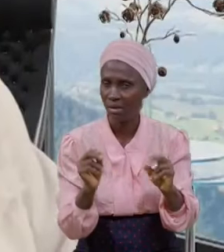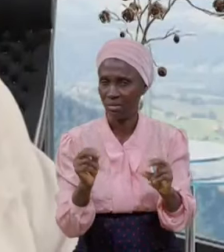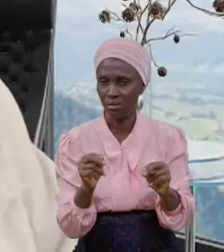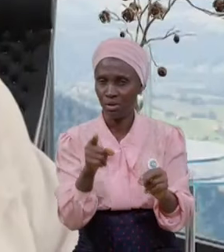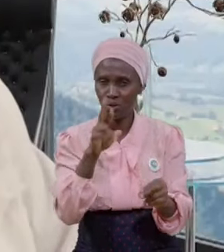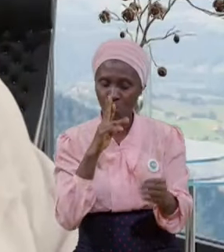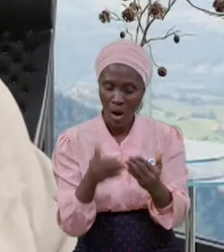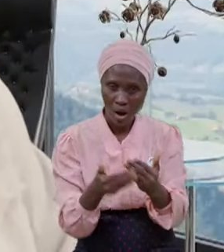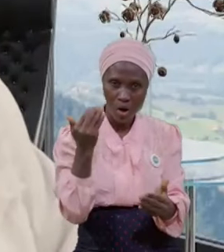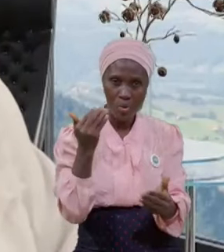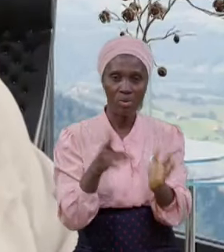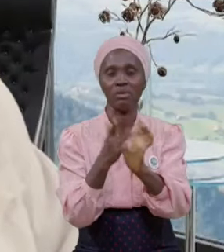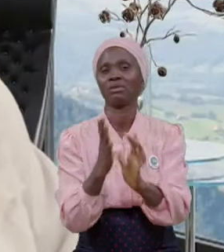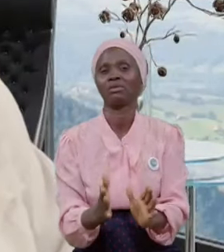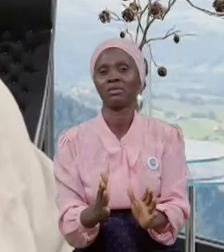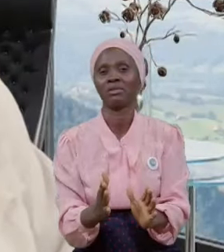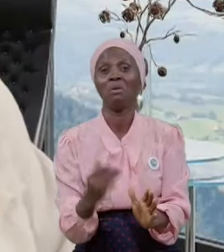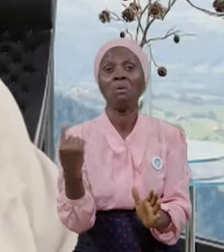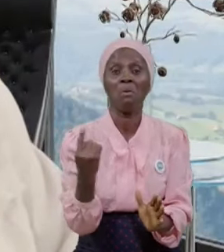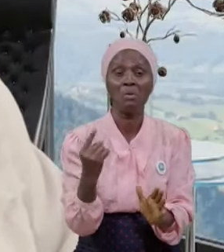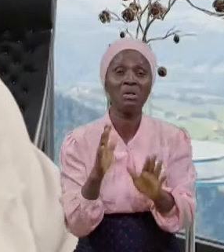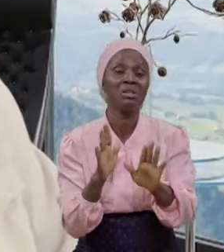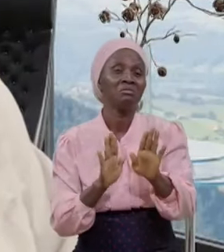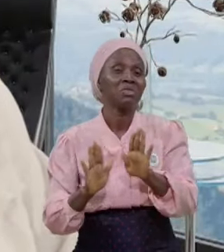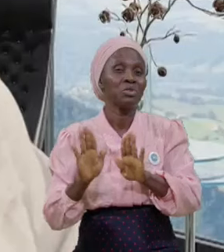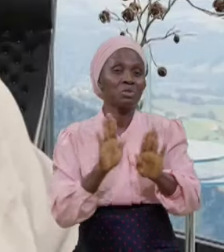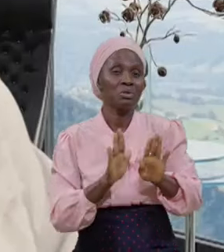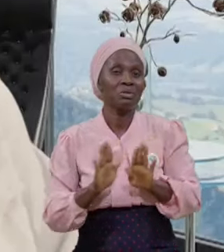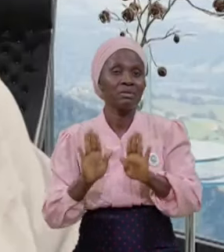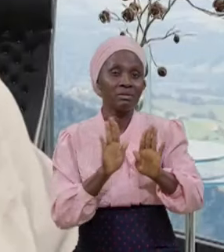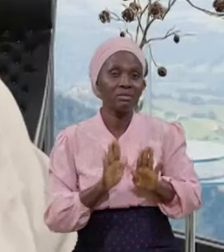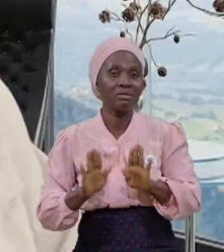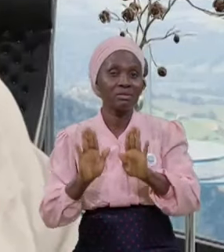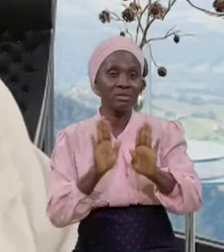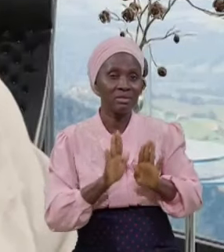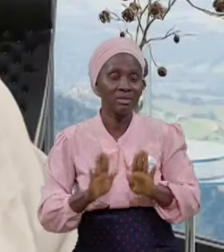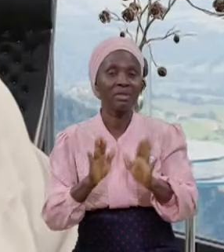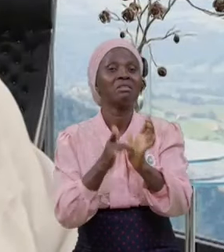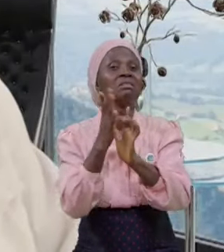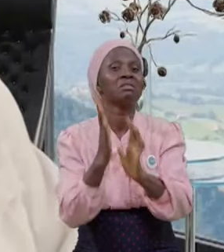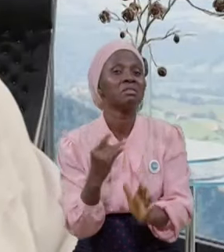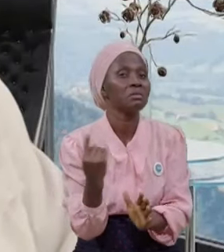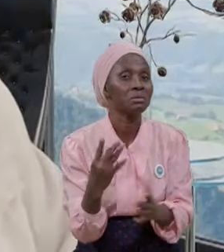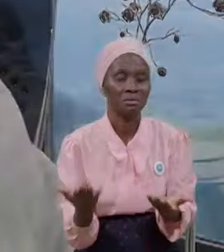Sunday Christian. But during the week, your life is as